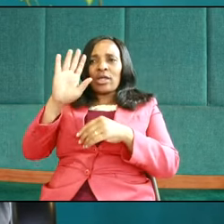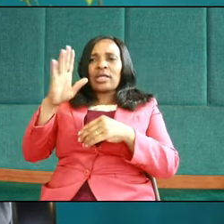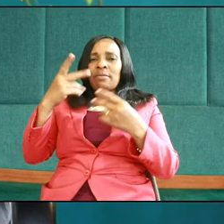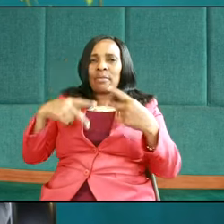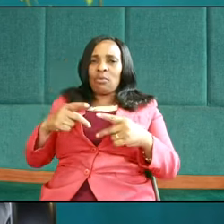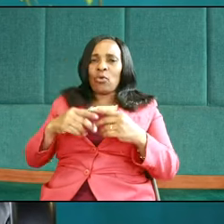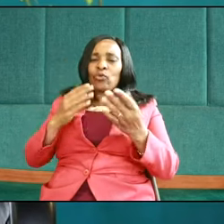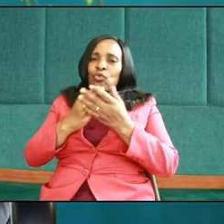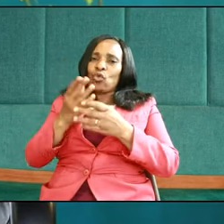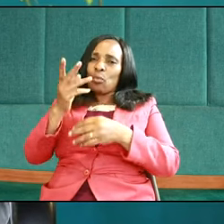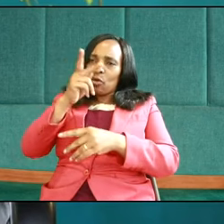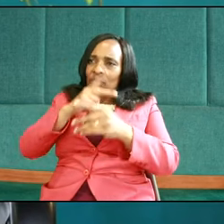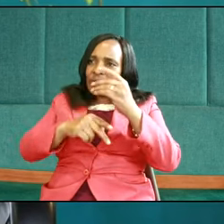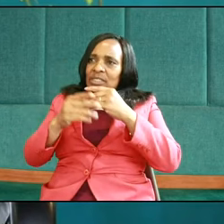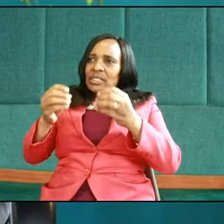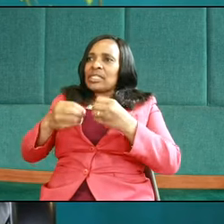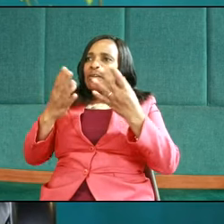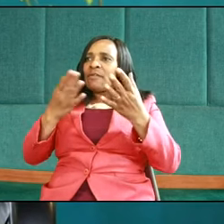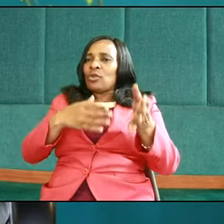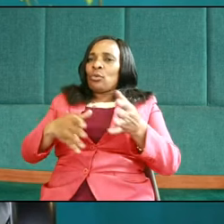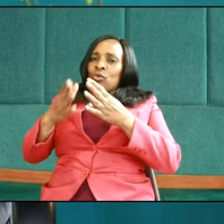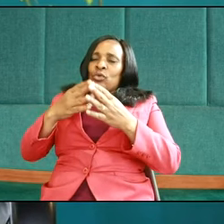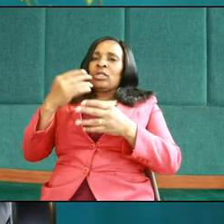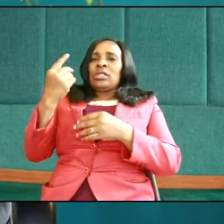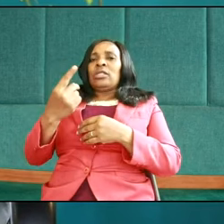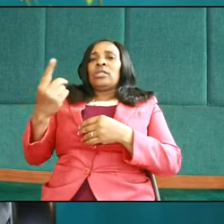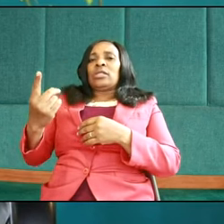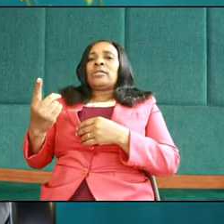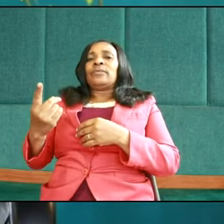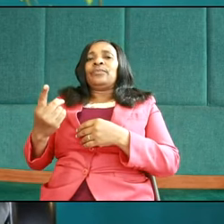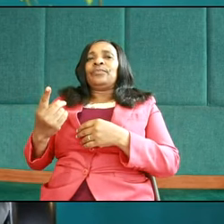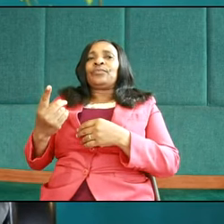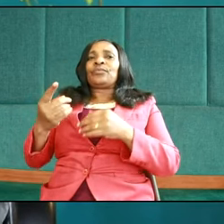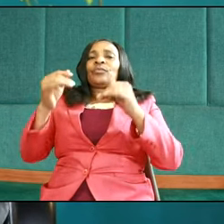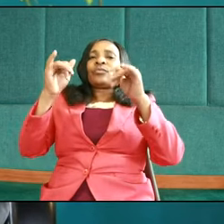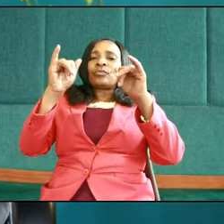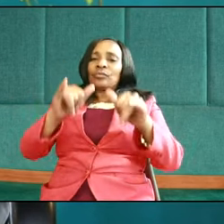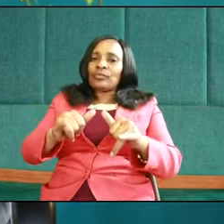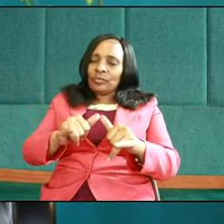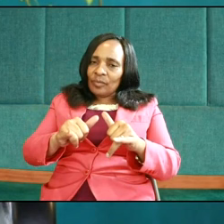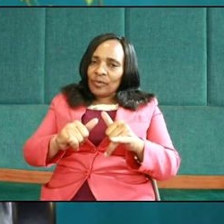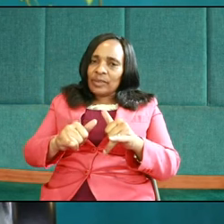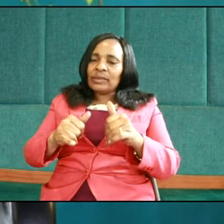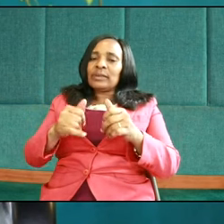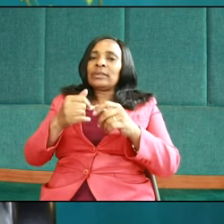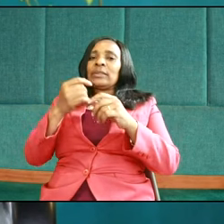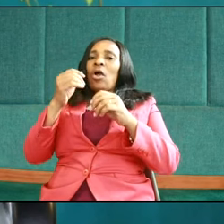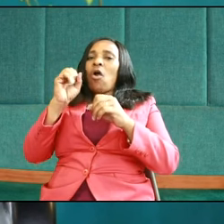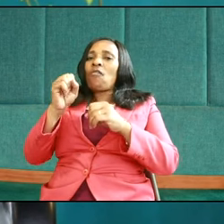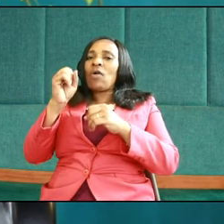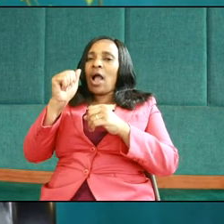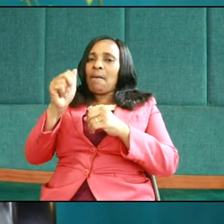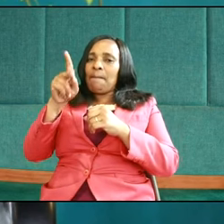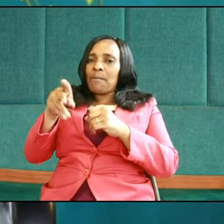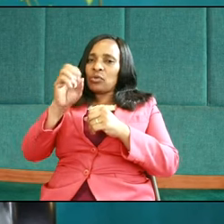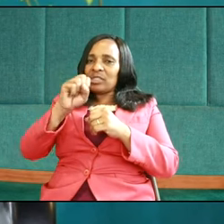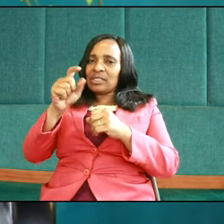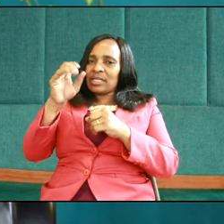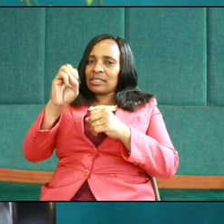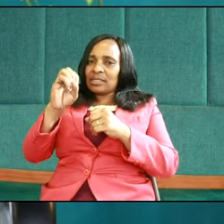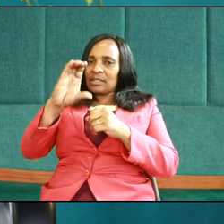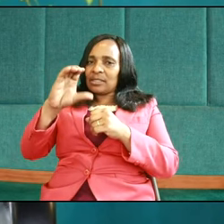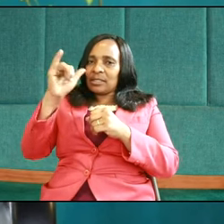his prophets, he gave them every opportunity to stay the tide of apostasy and return to